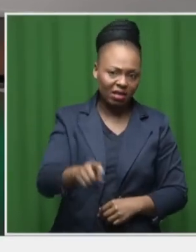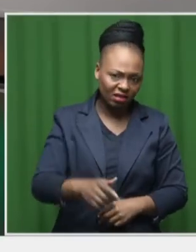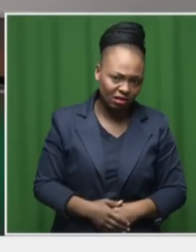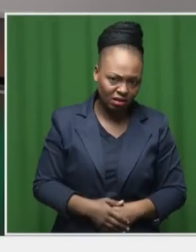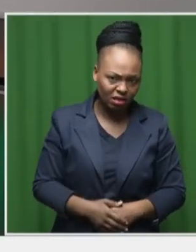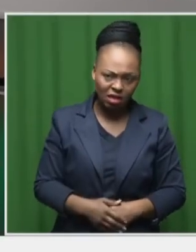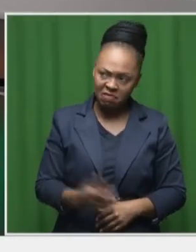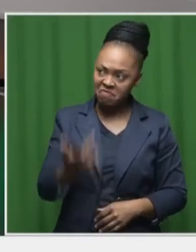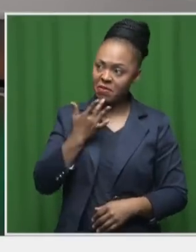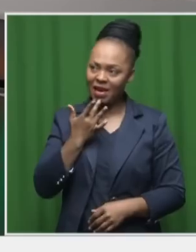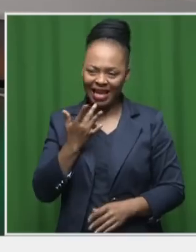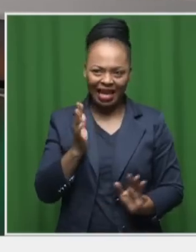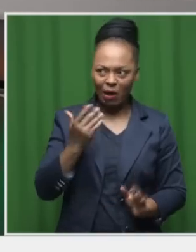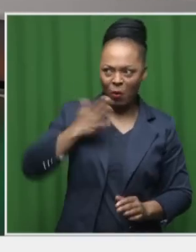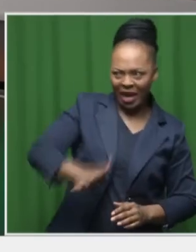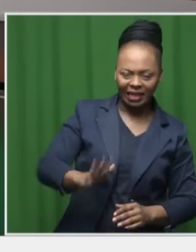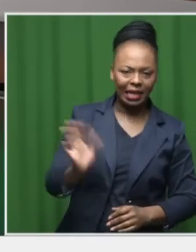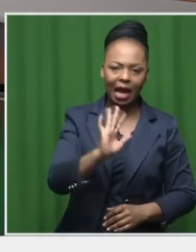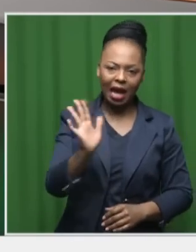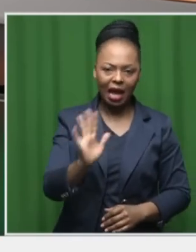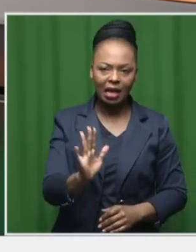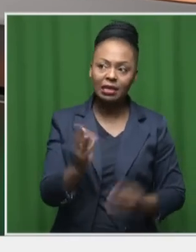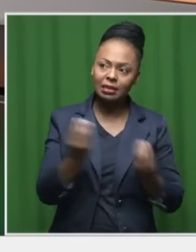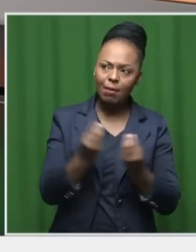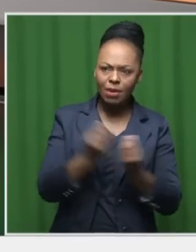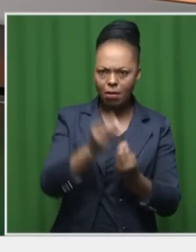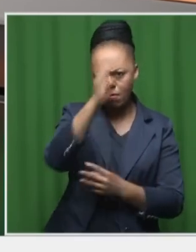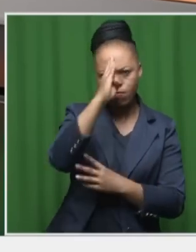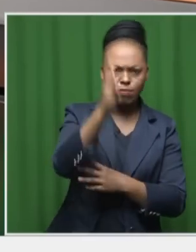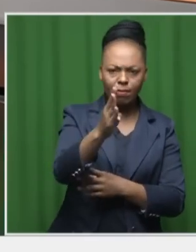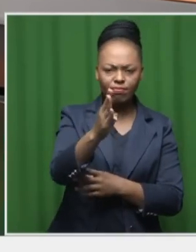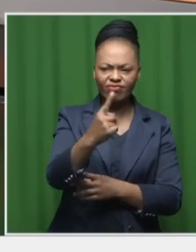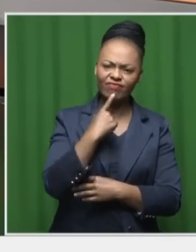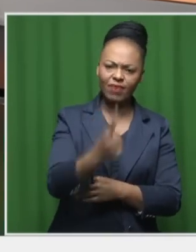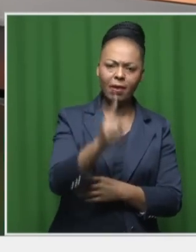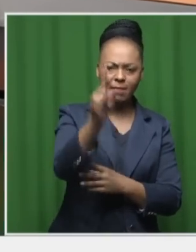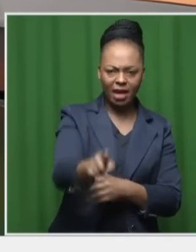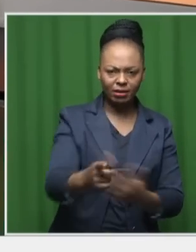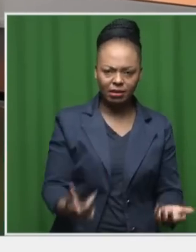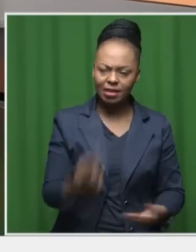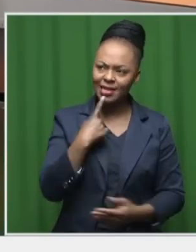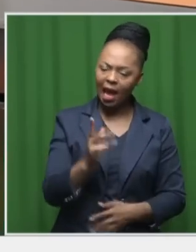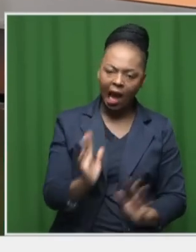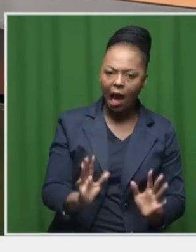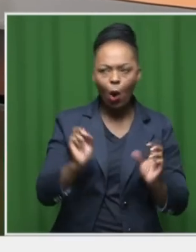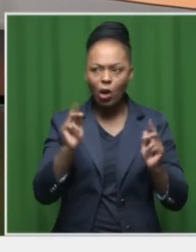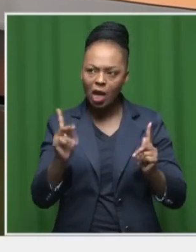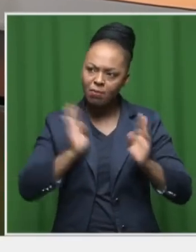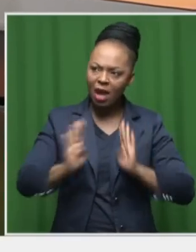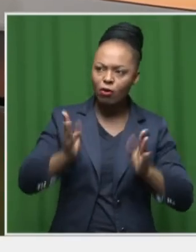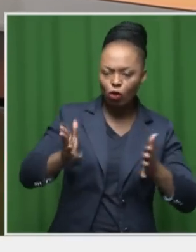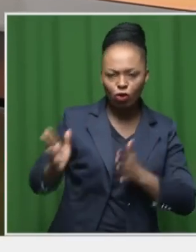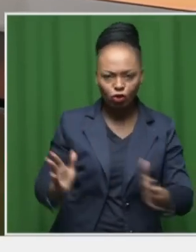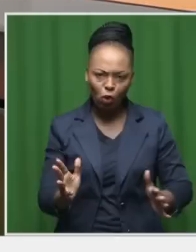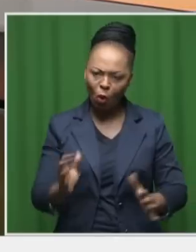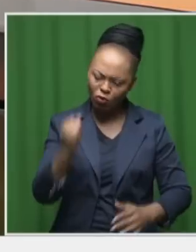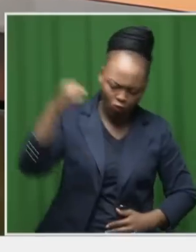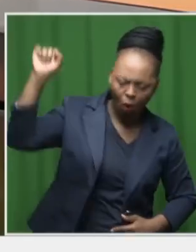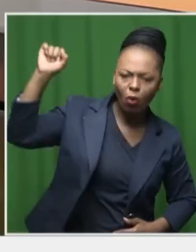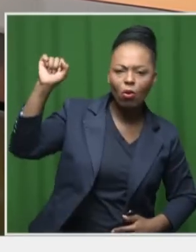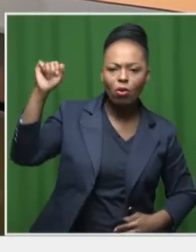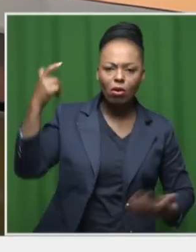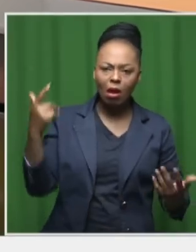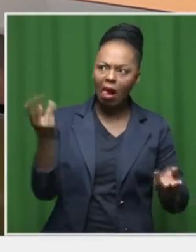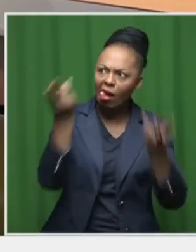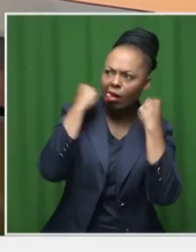got to say some of these things are unethical. Some of these things are borderline. We are not okay with this type of behavior. We can't sit back and